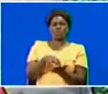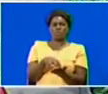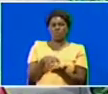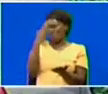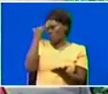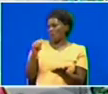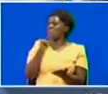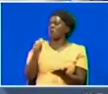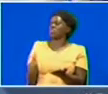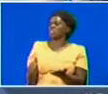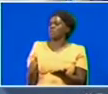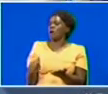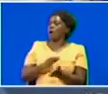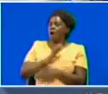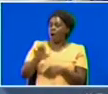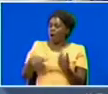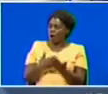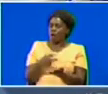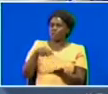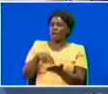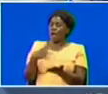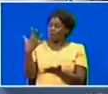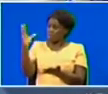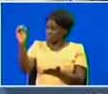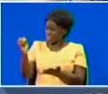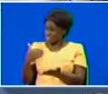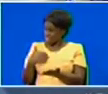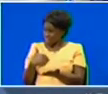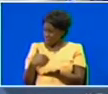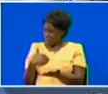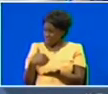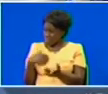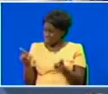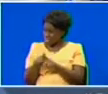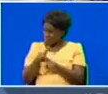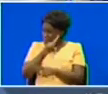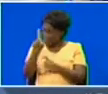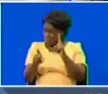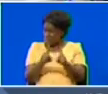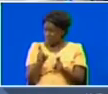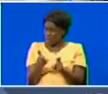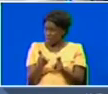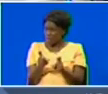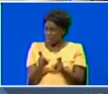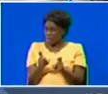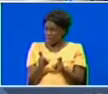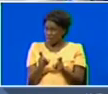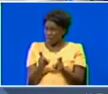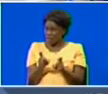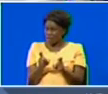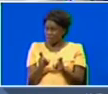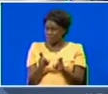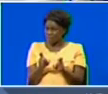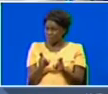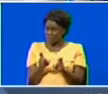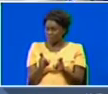not? They're all running for president. Even if they have 5% of that opinion poll that is going to be conducted? Polling can have errors.